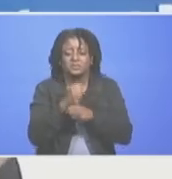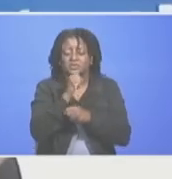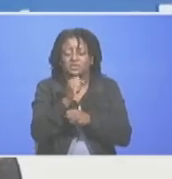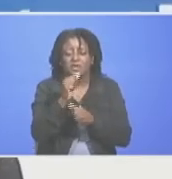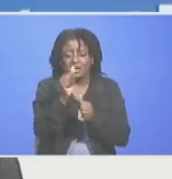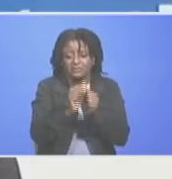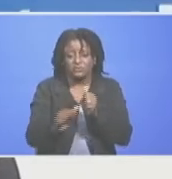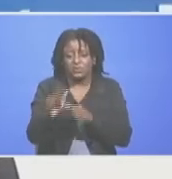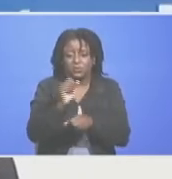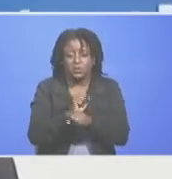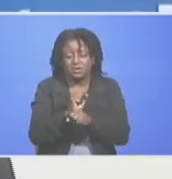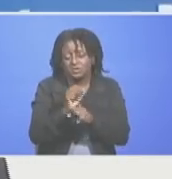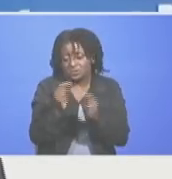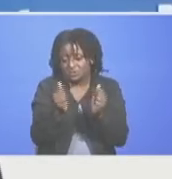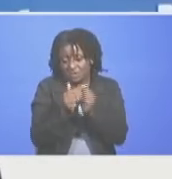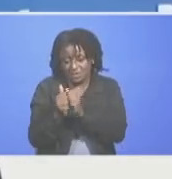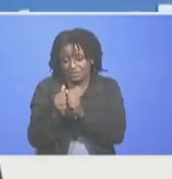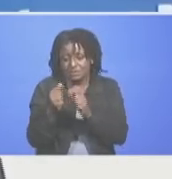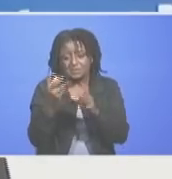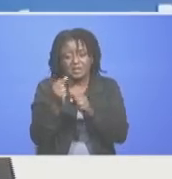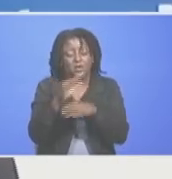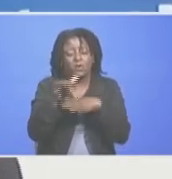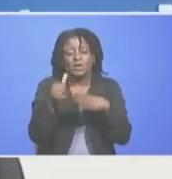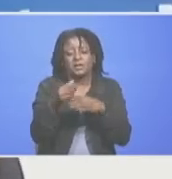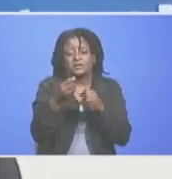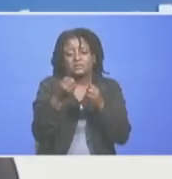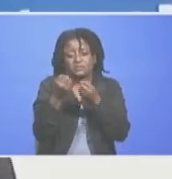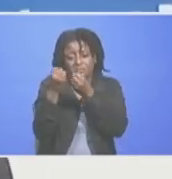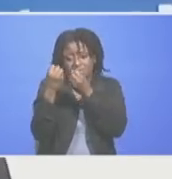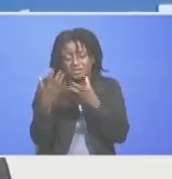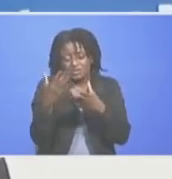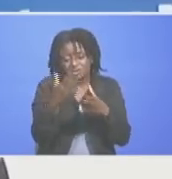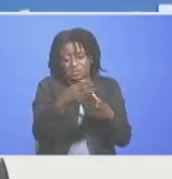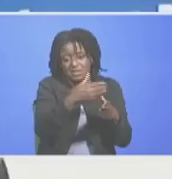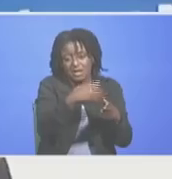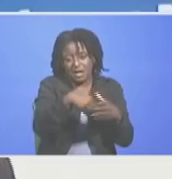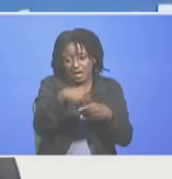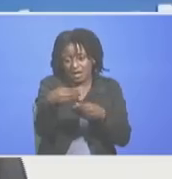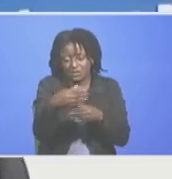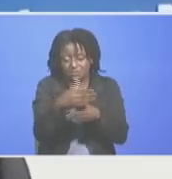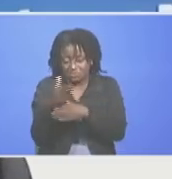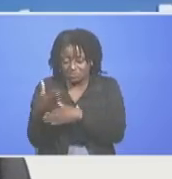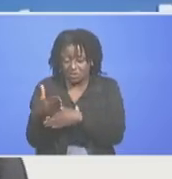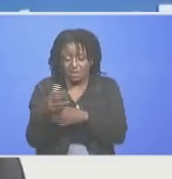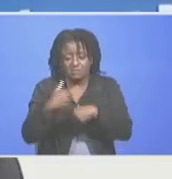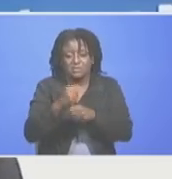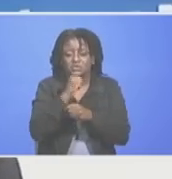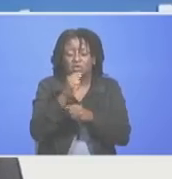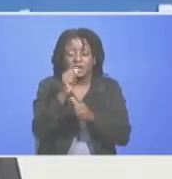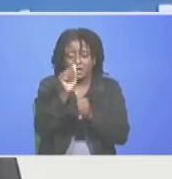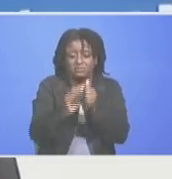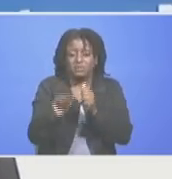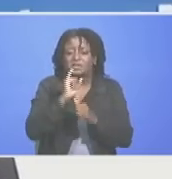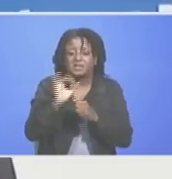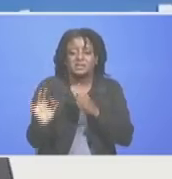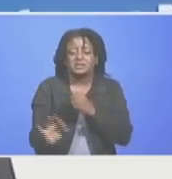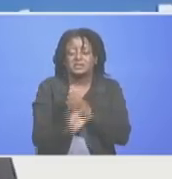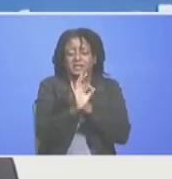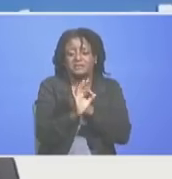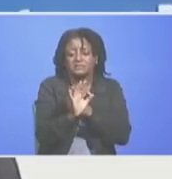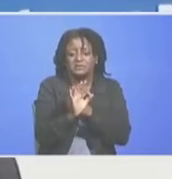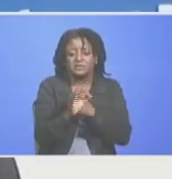work together to get all the information out and to ensure that everyone is safe during these times. We're speaking